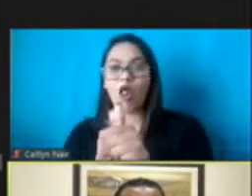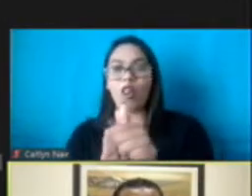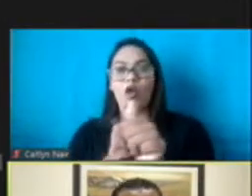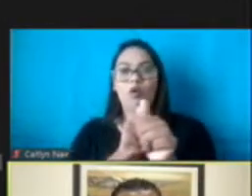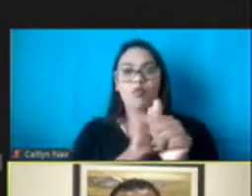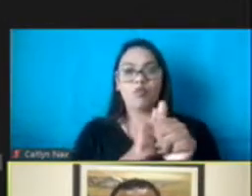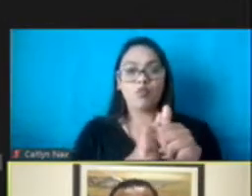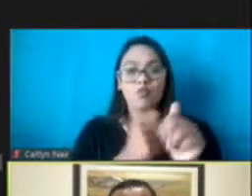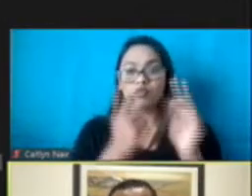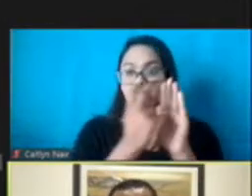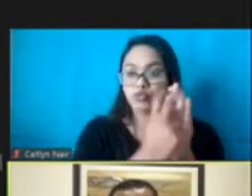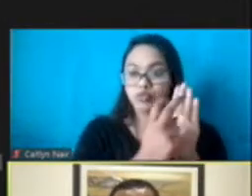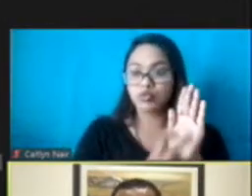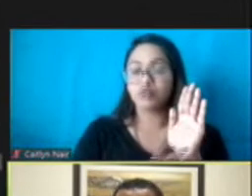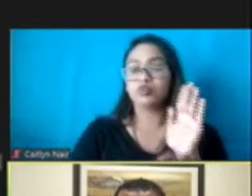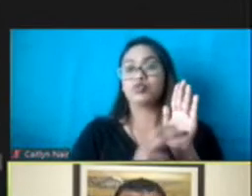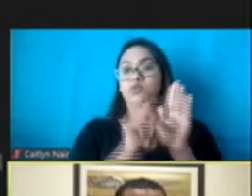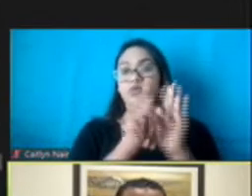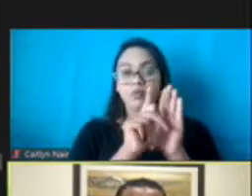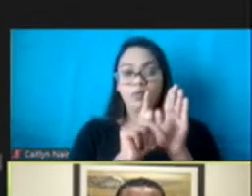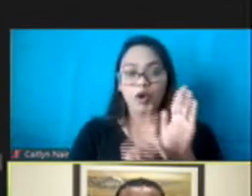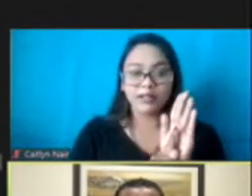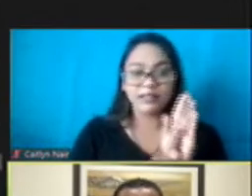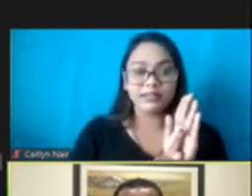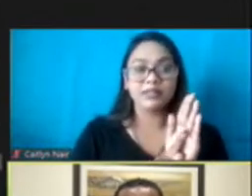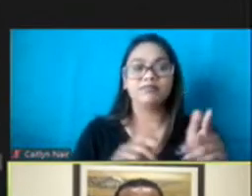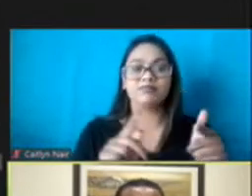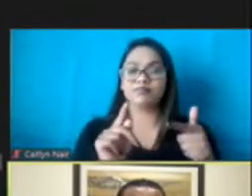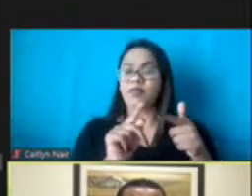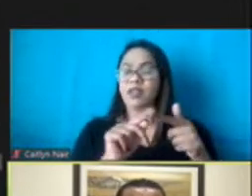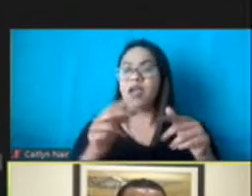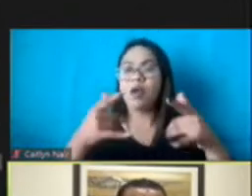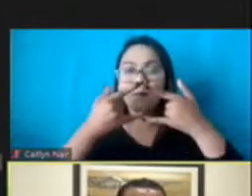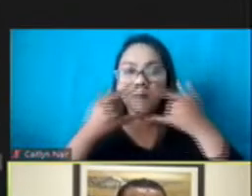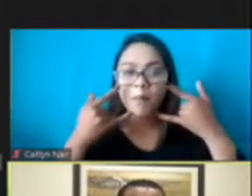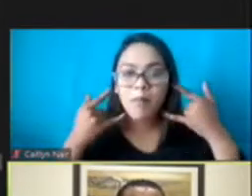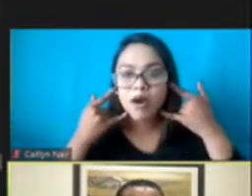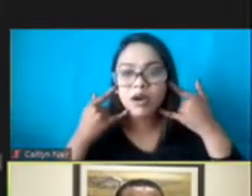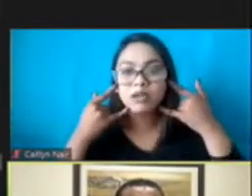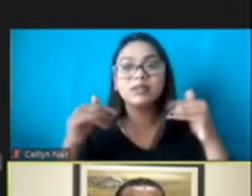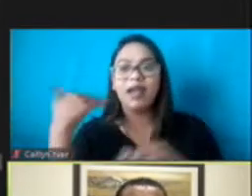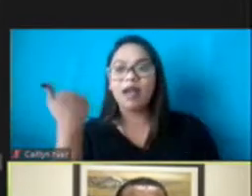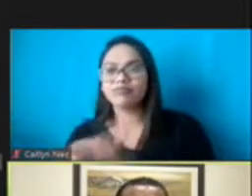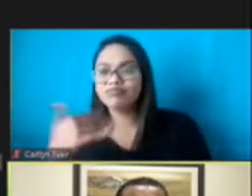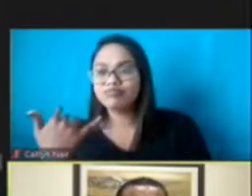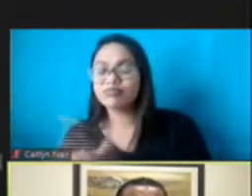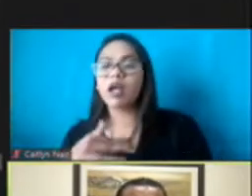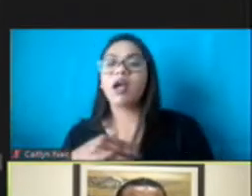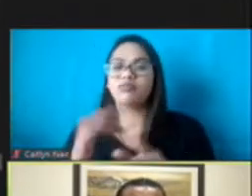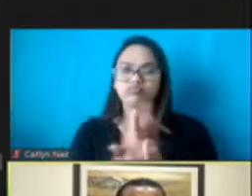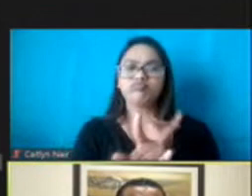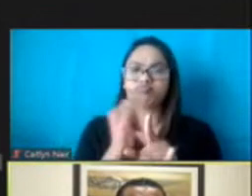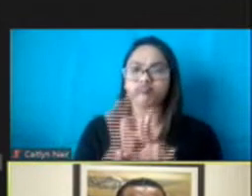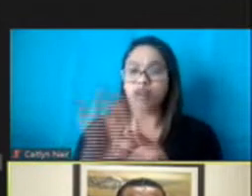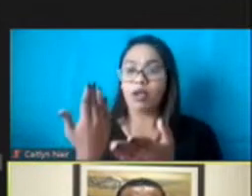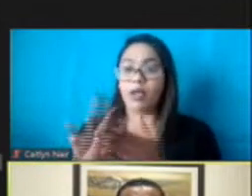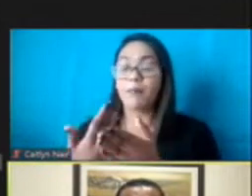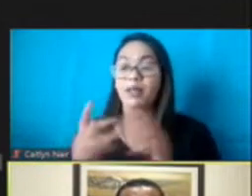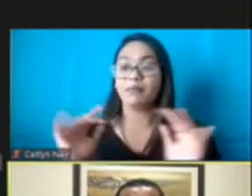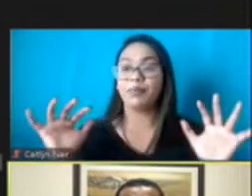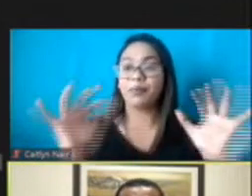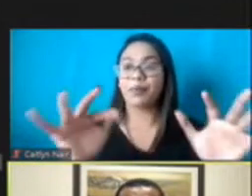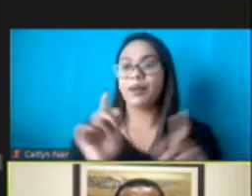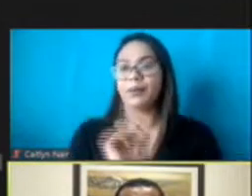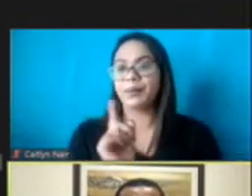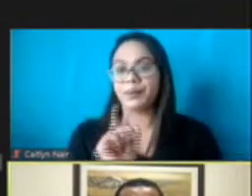just about immunize, wear a mask, ventilate, and go outdoors. The second point of our plan is ongoing surveillance.